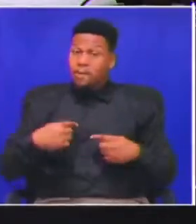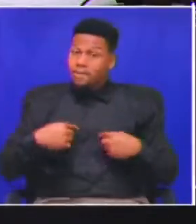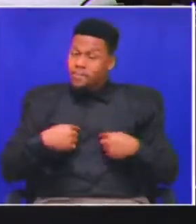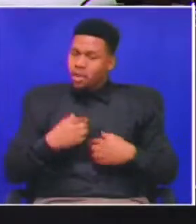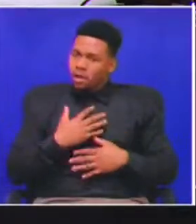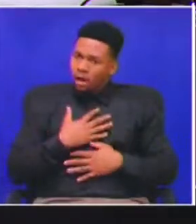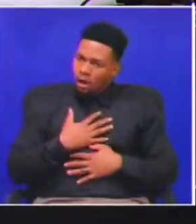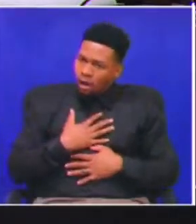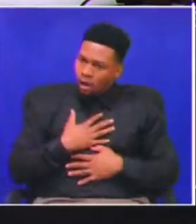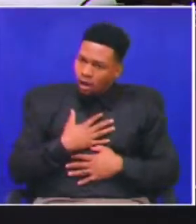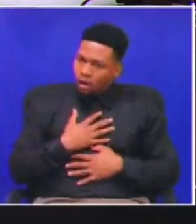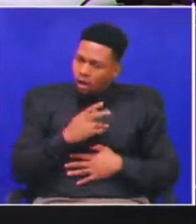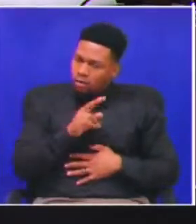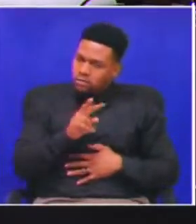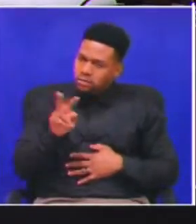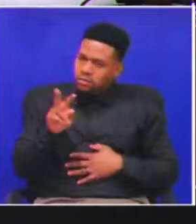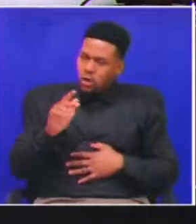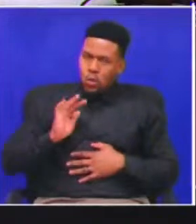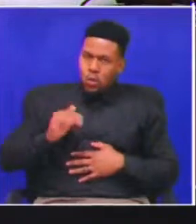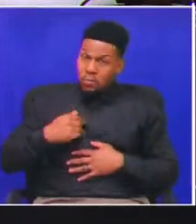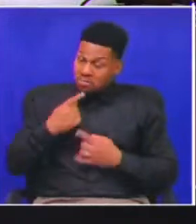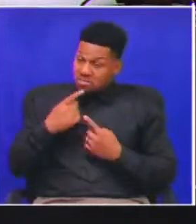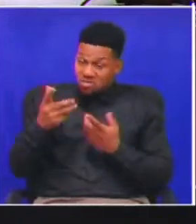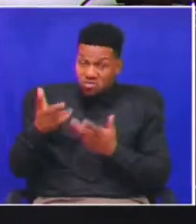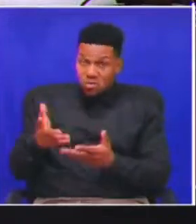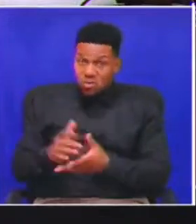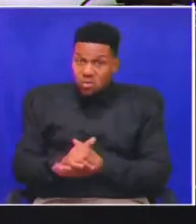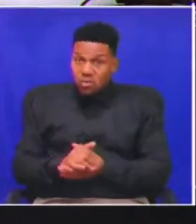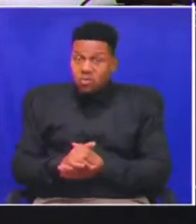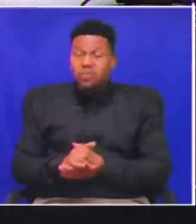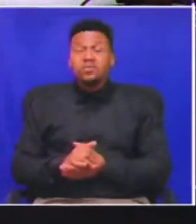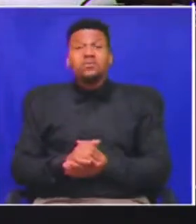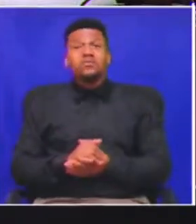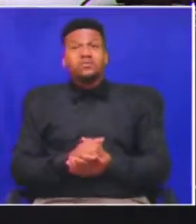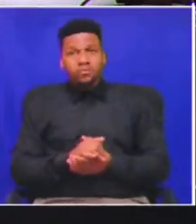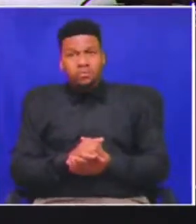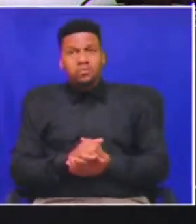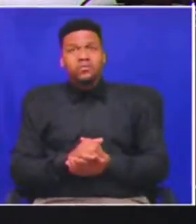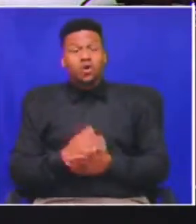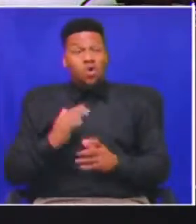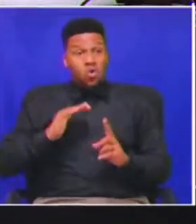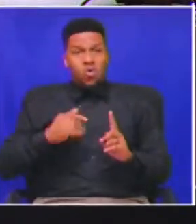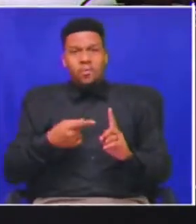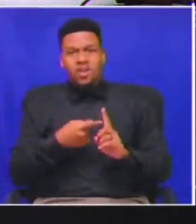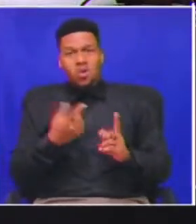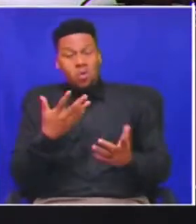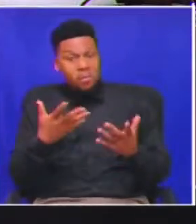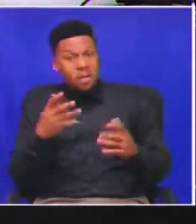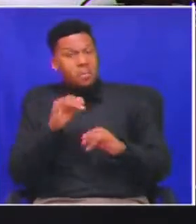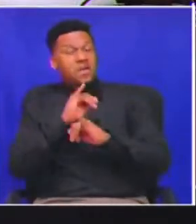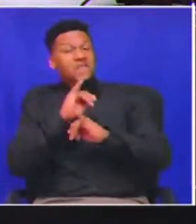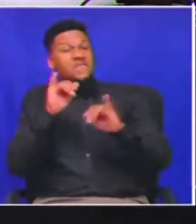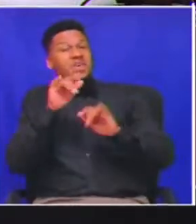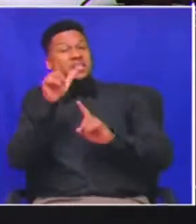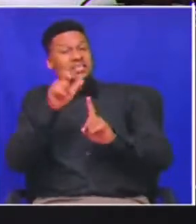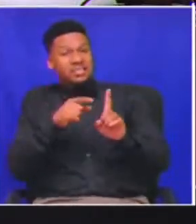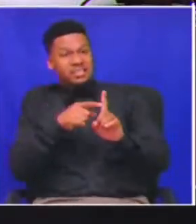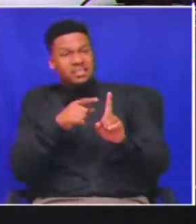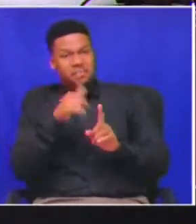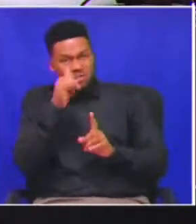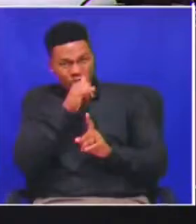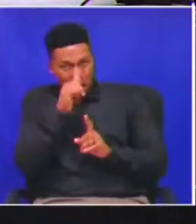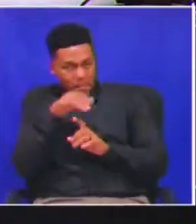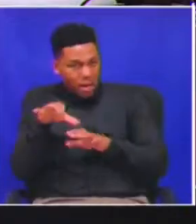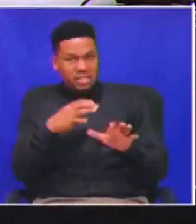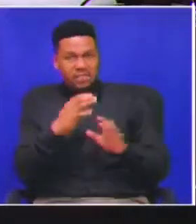so. And she was one of those who were either a victim of criminality or a neighbor of